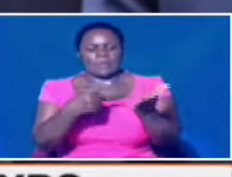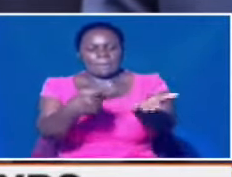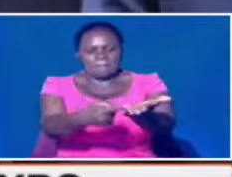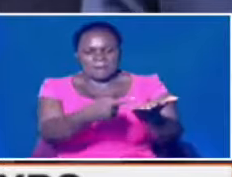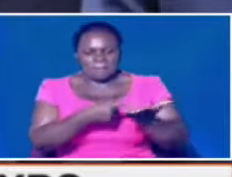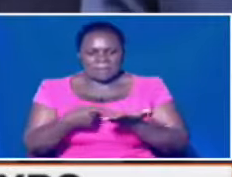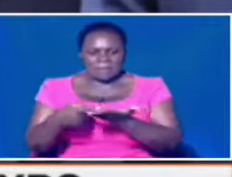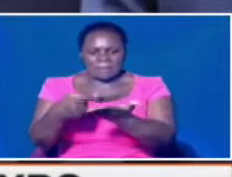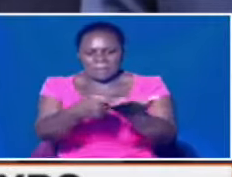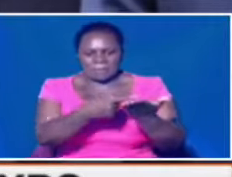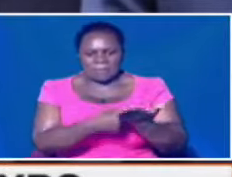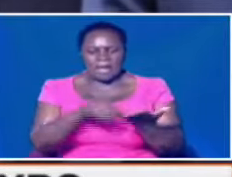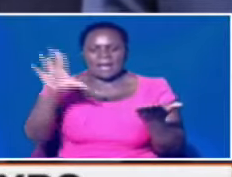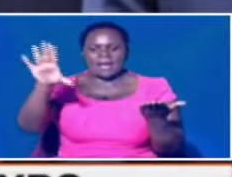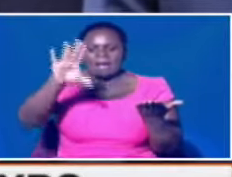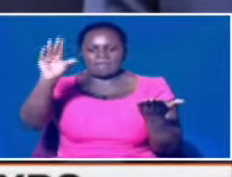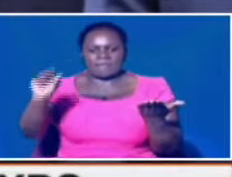discussing